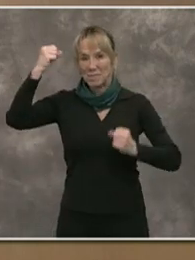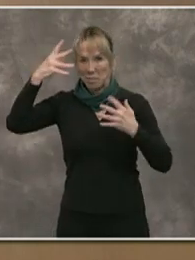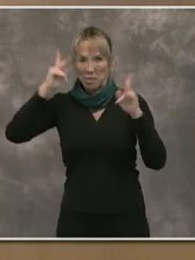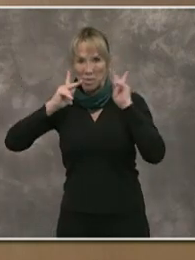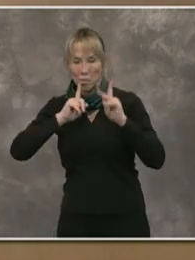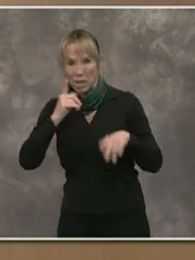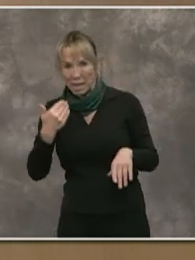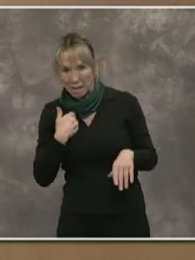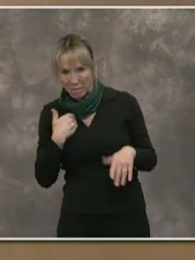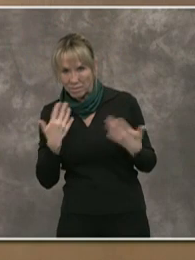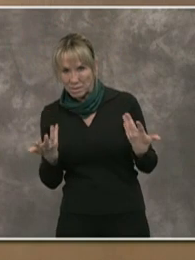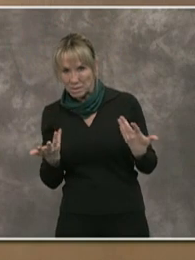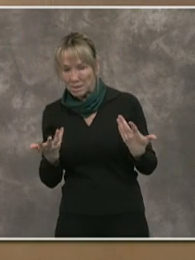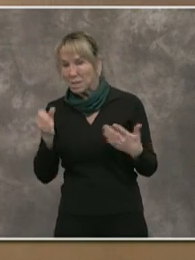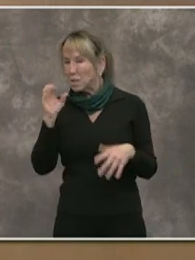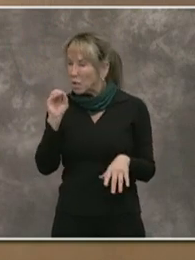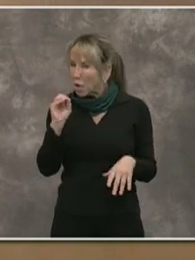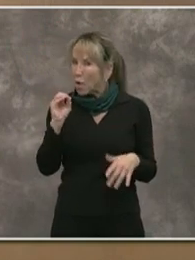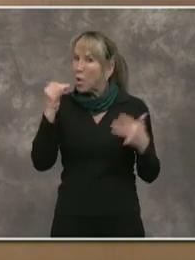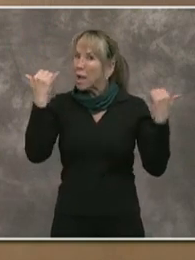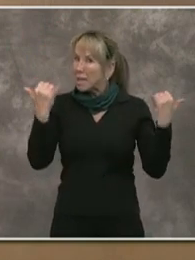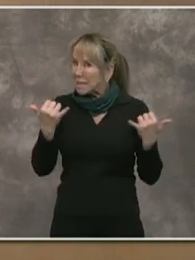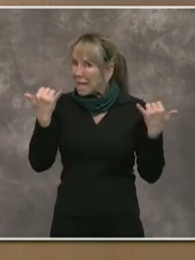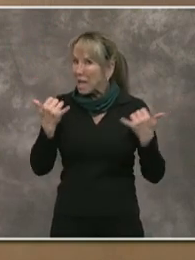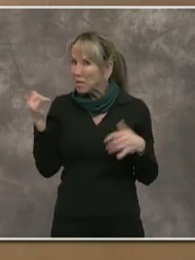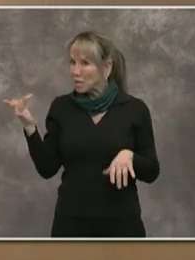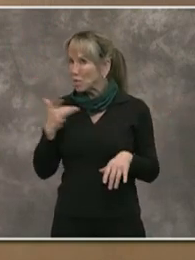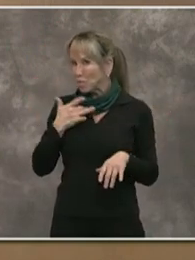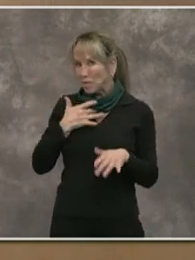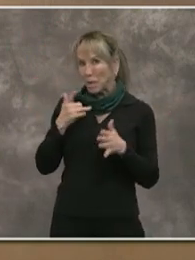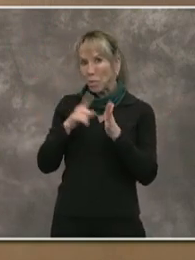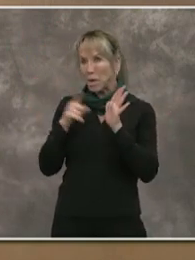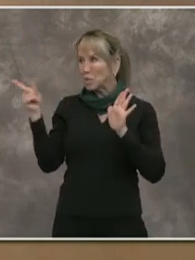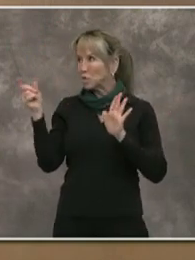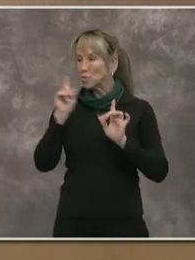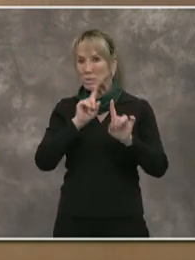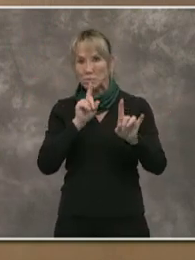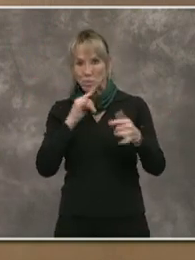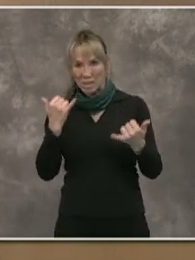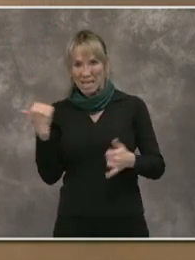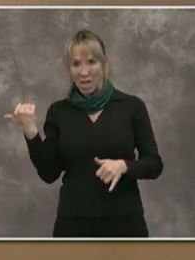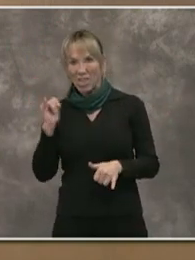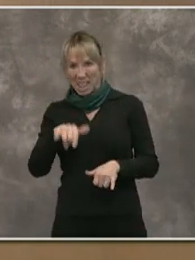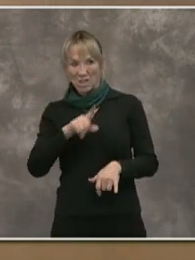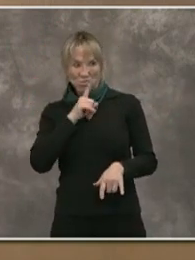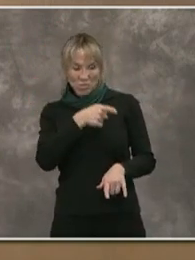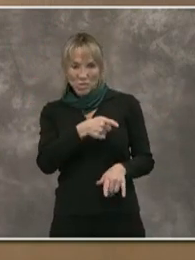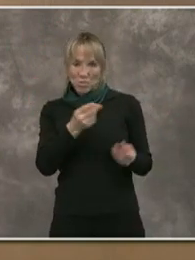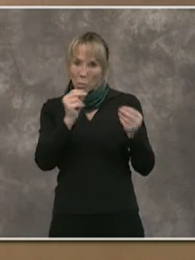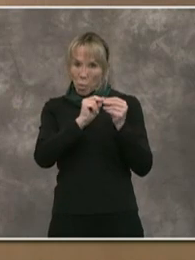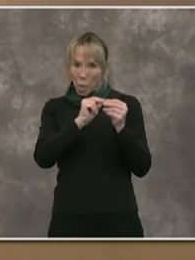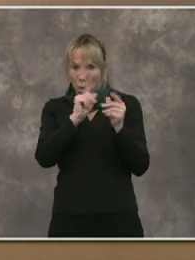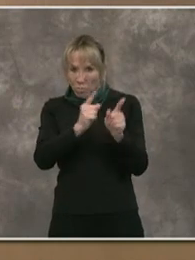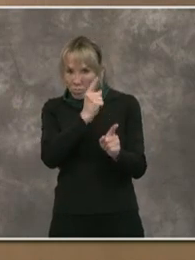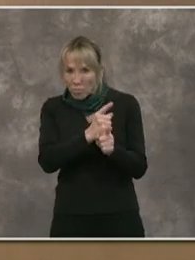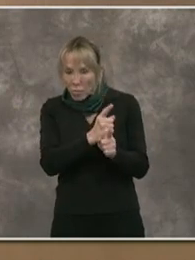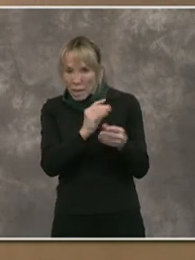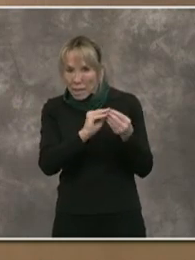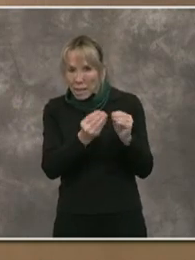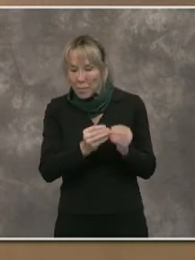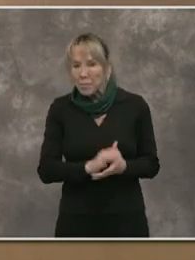is any more representative of the true number of infections? Well, on the first question, we do